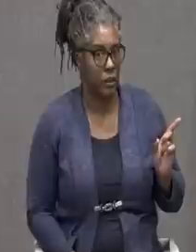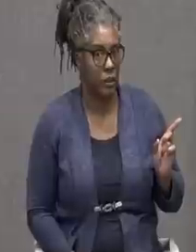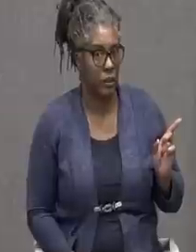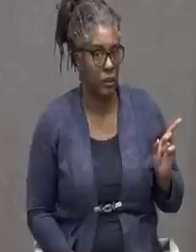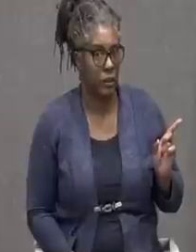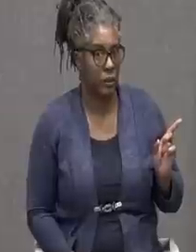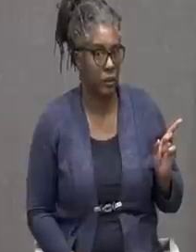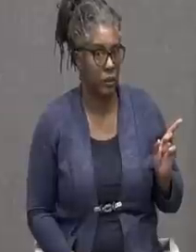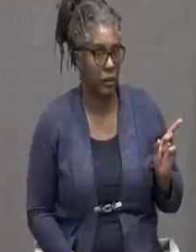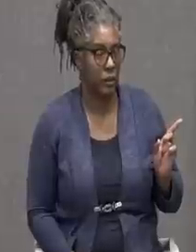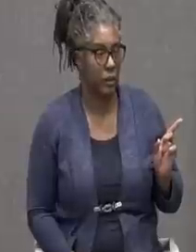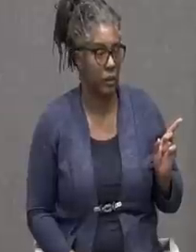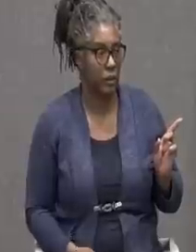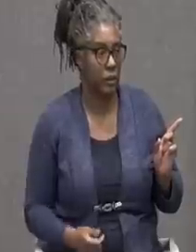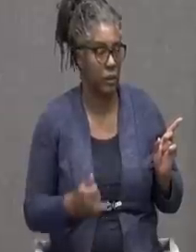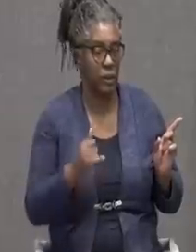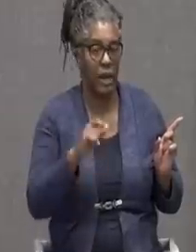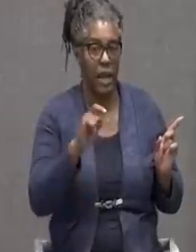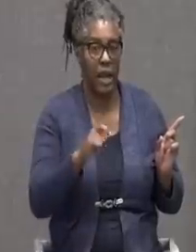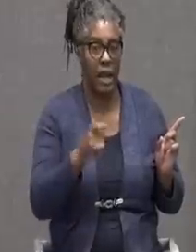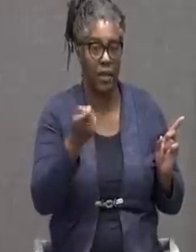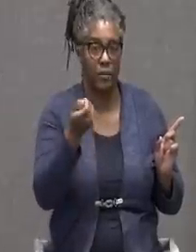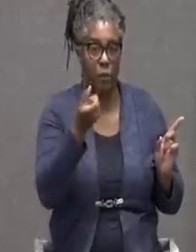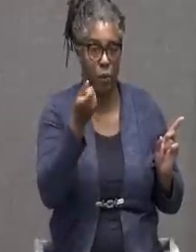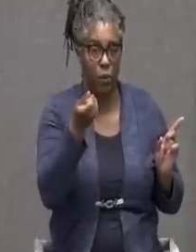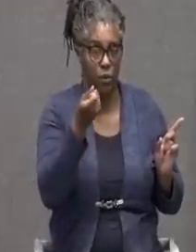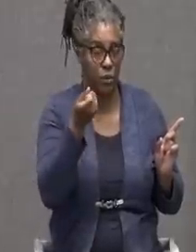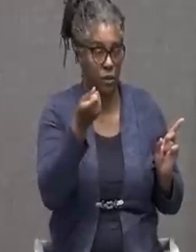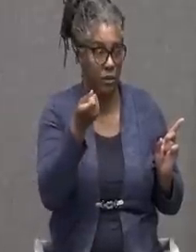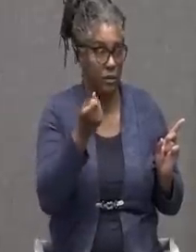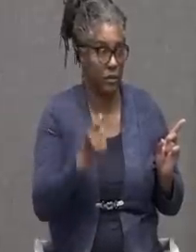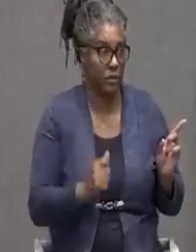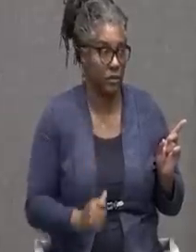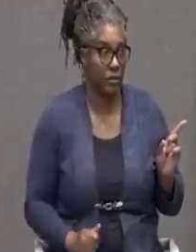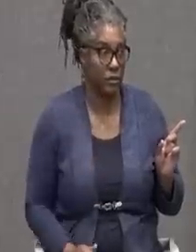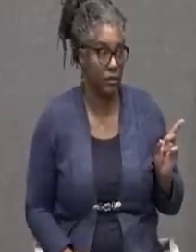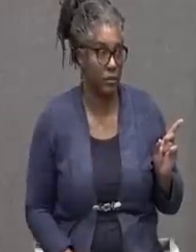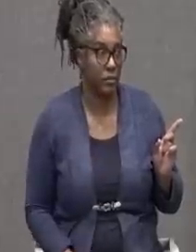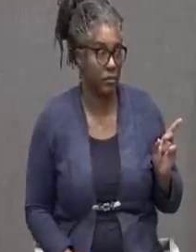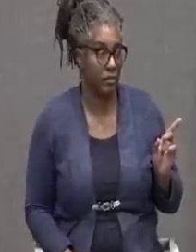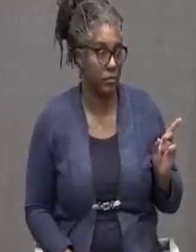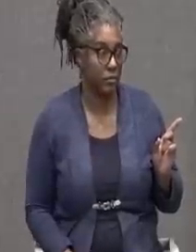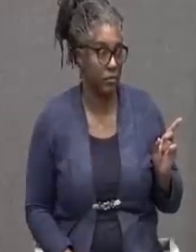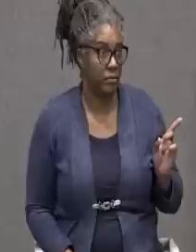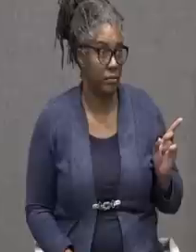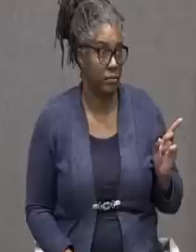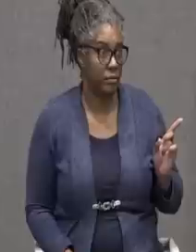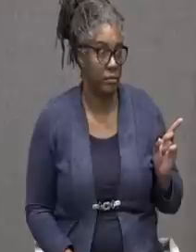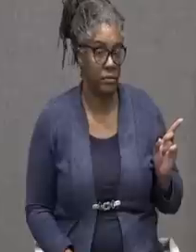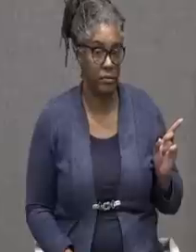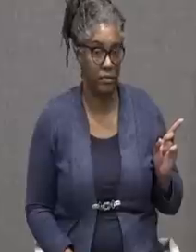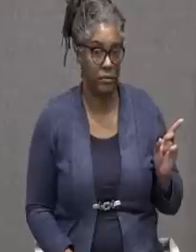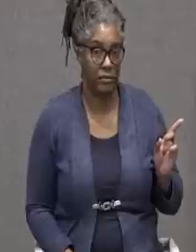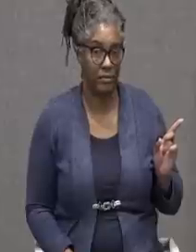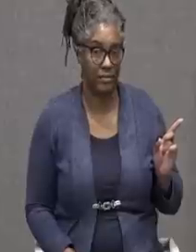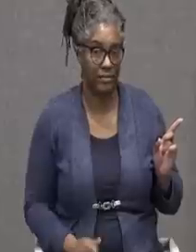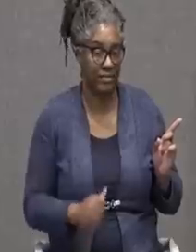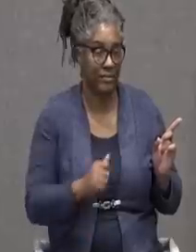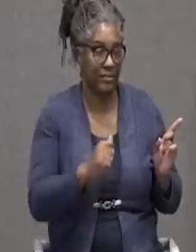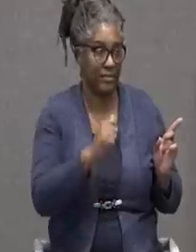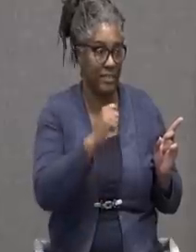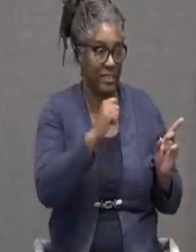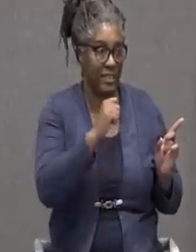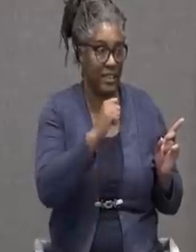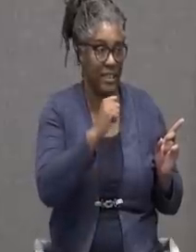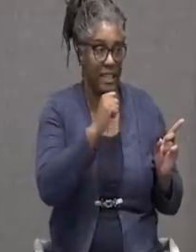I have to hold it. Now, even this doesn't dry or cool down fast enough, so I'm going to give it a little